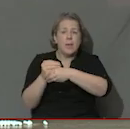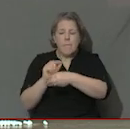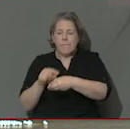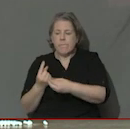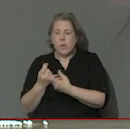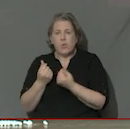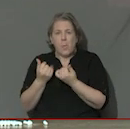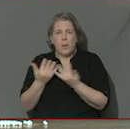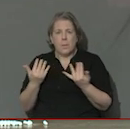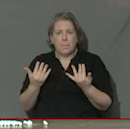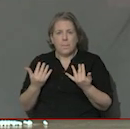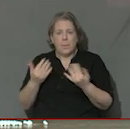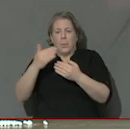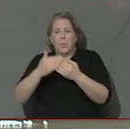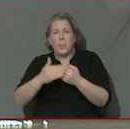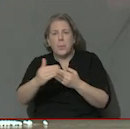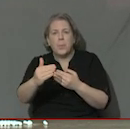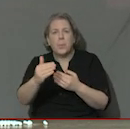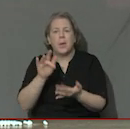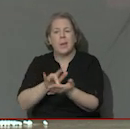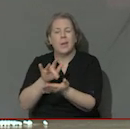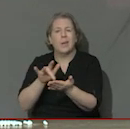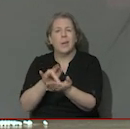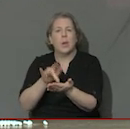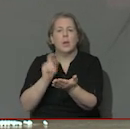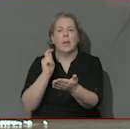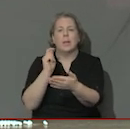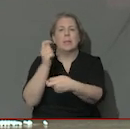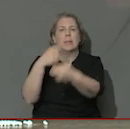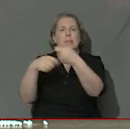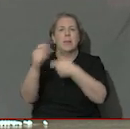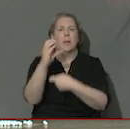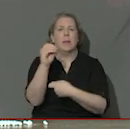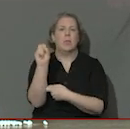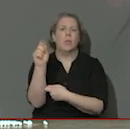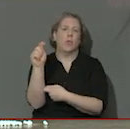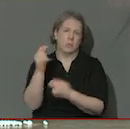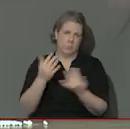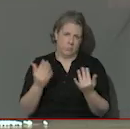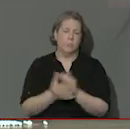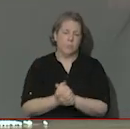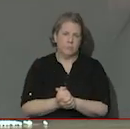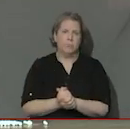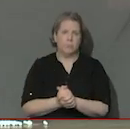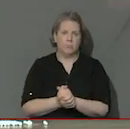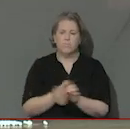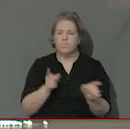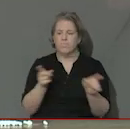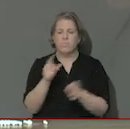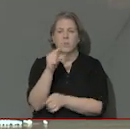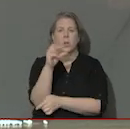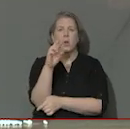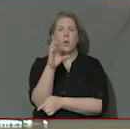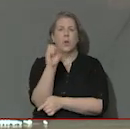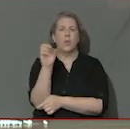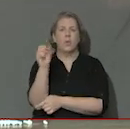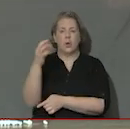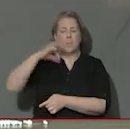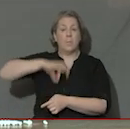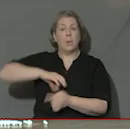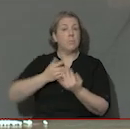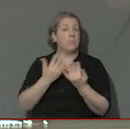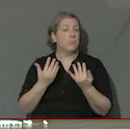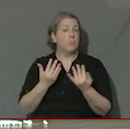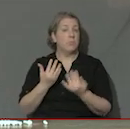price and then calculate your cost of sales. All right, so that gives you a gross profit of